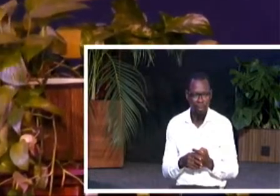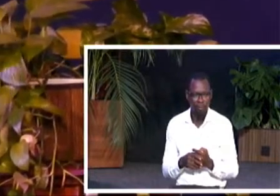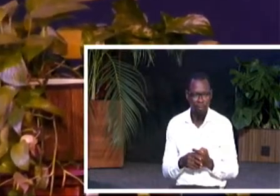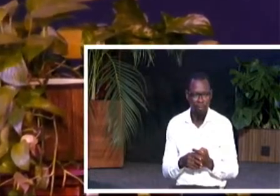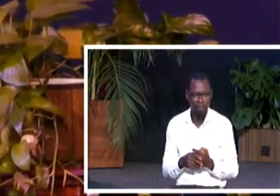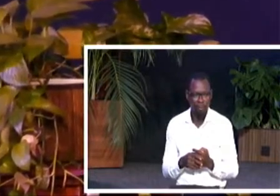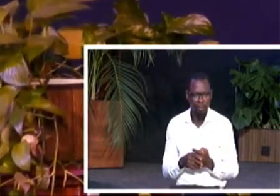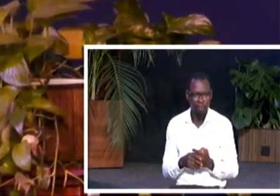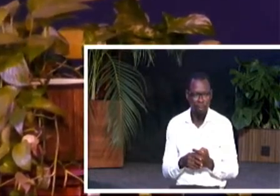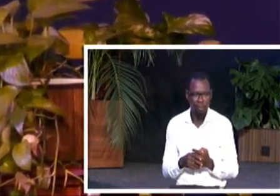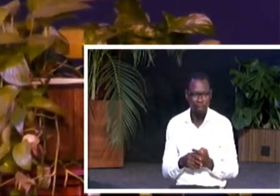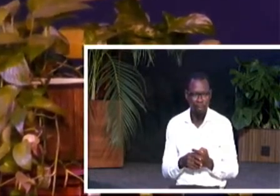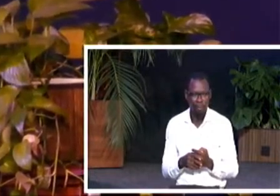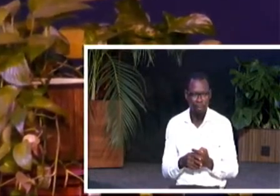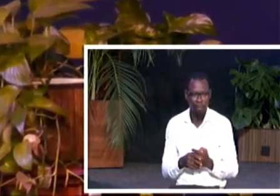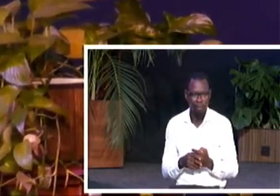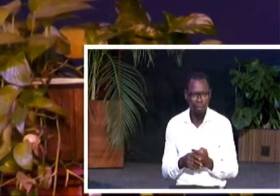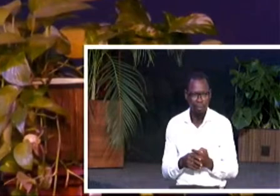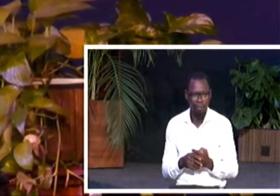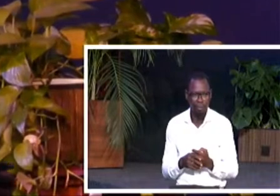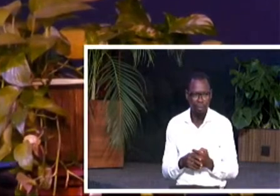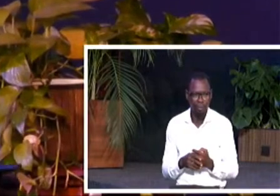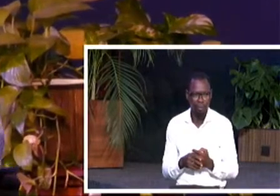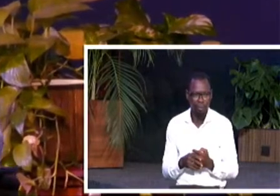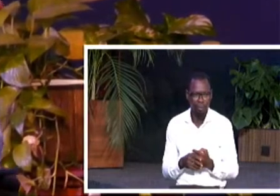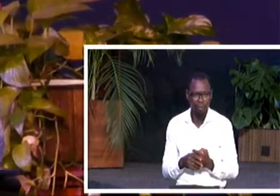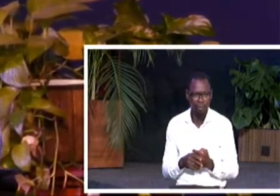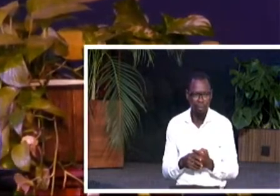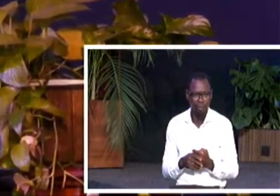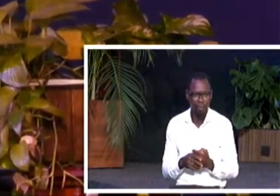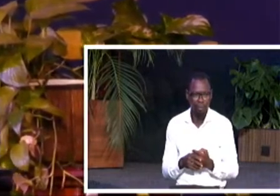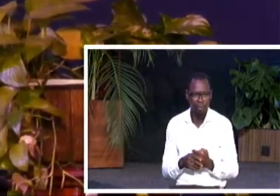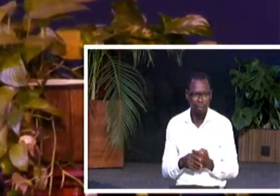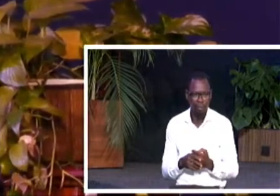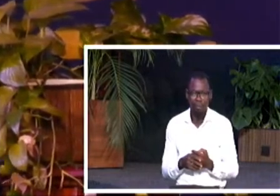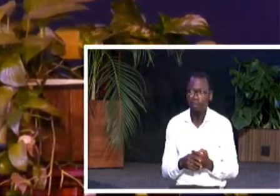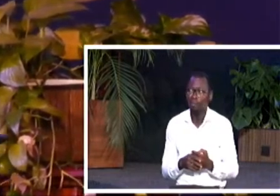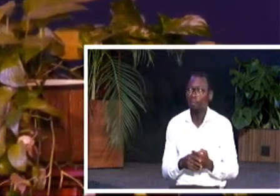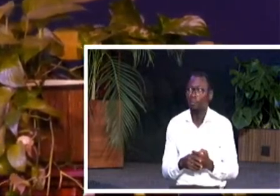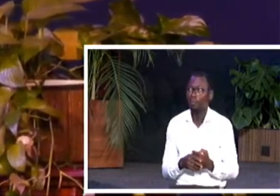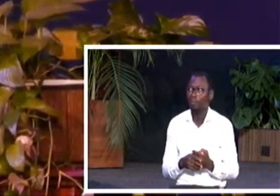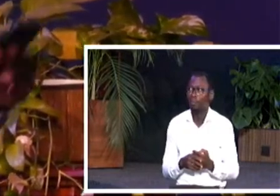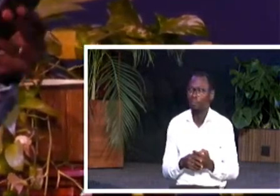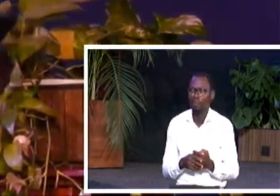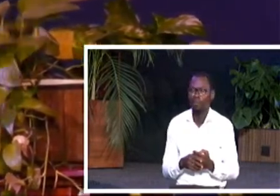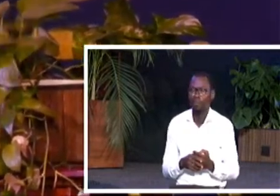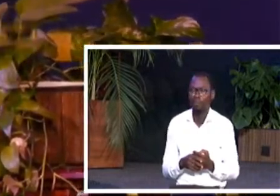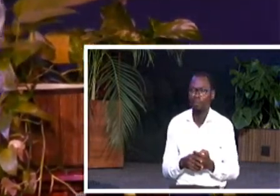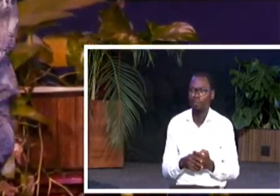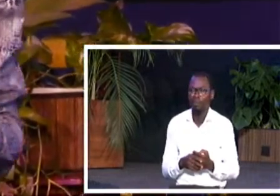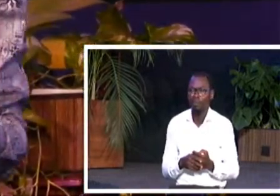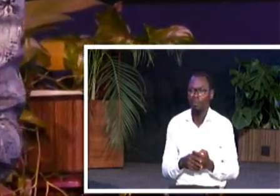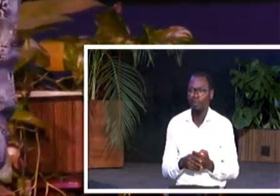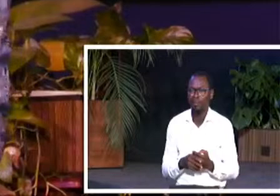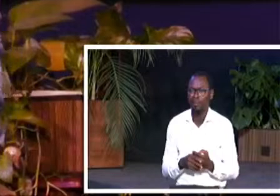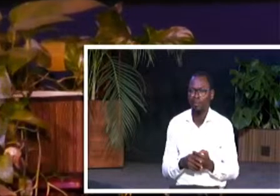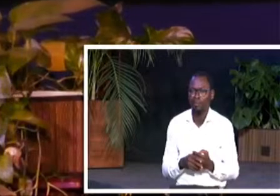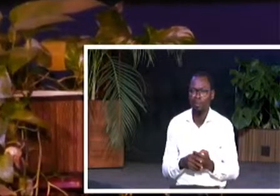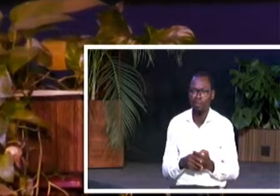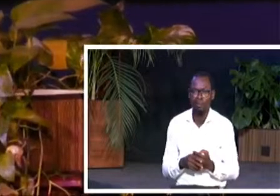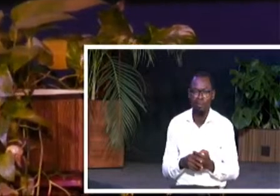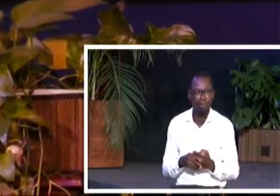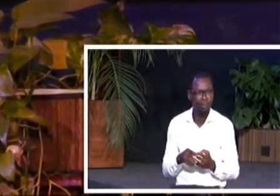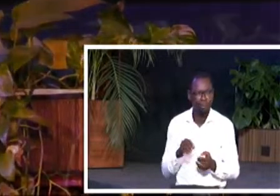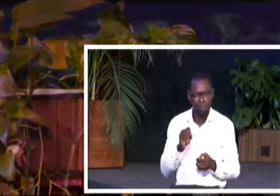or the person before was asking, is AI not causing more problems than the jobs it's creating? So combine the two for me. You know, it's